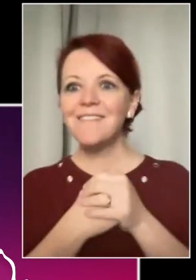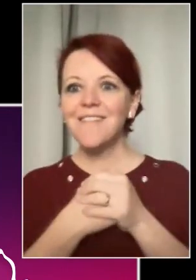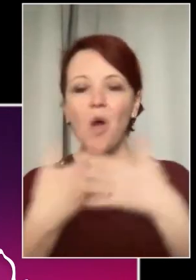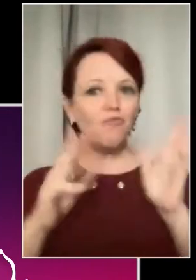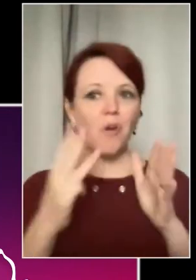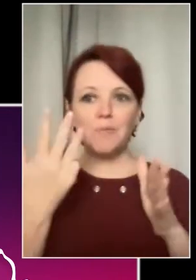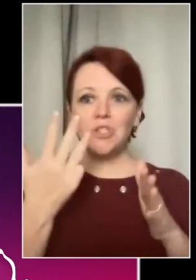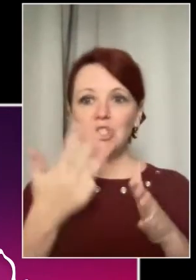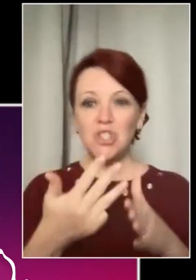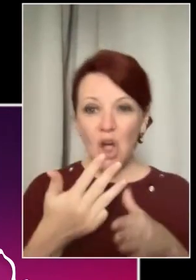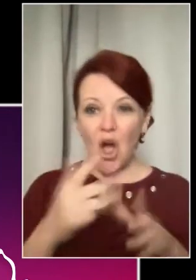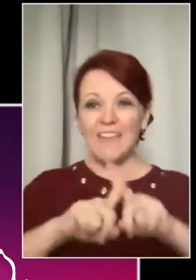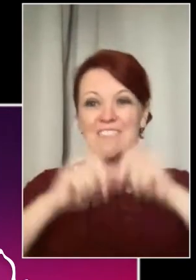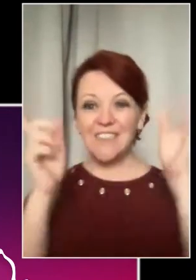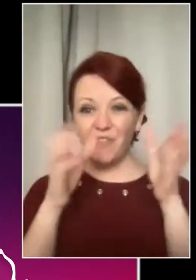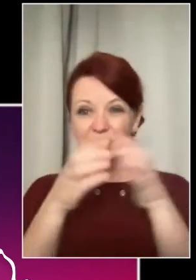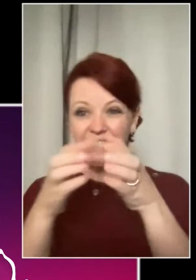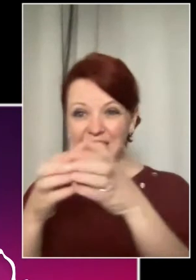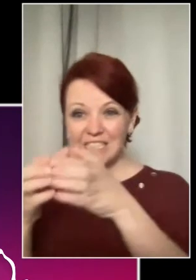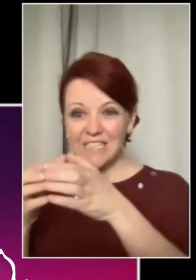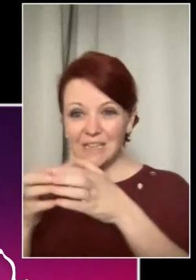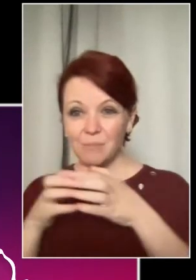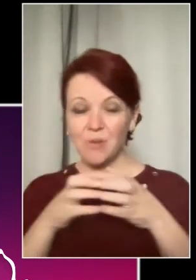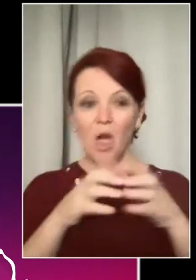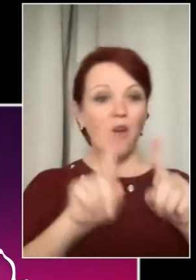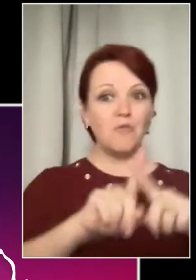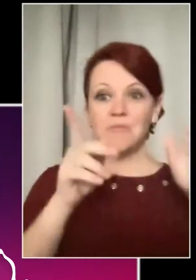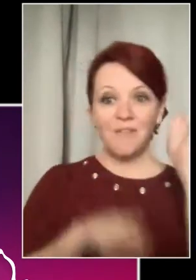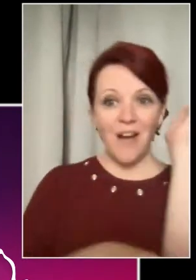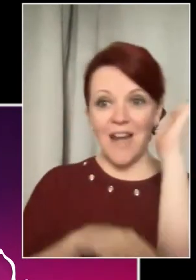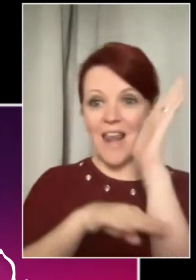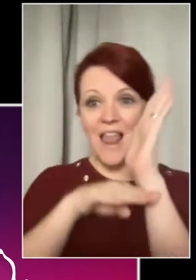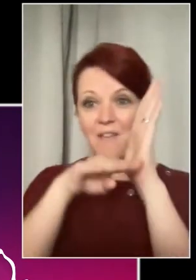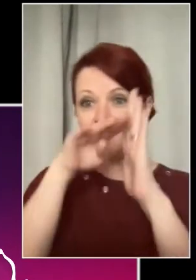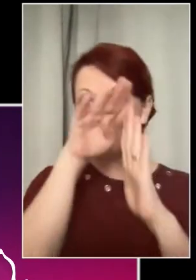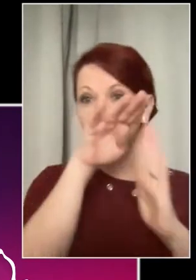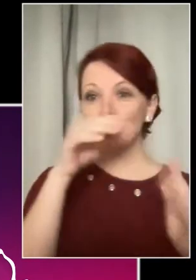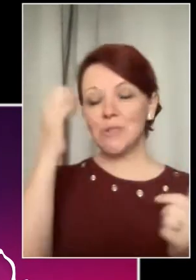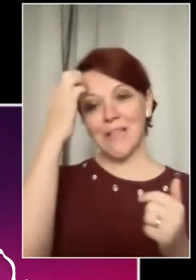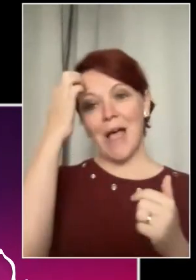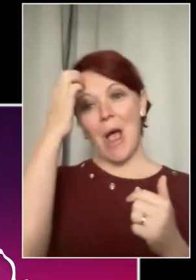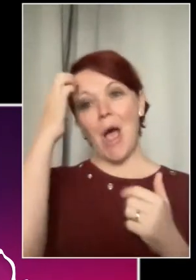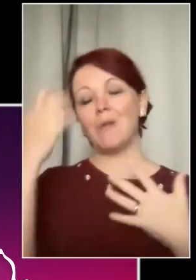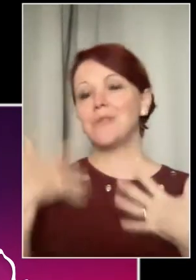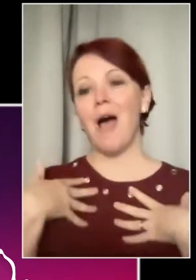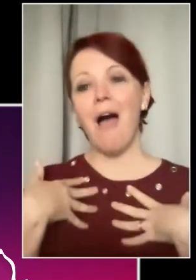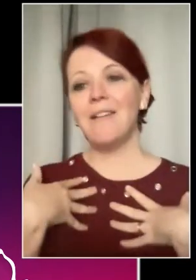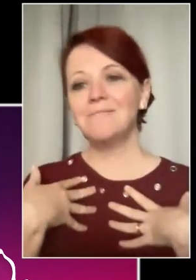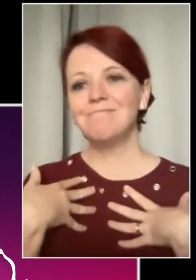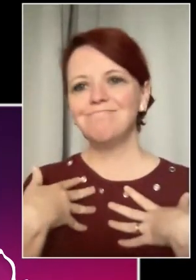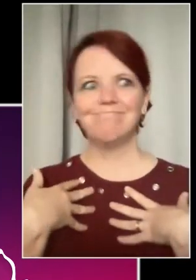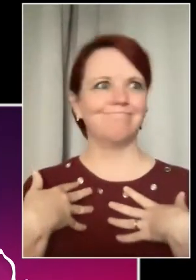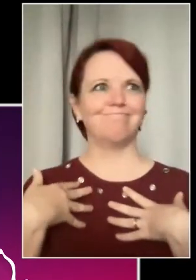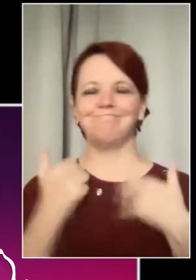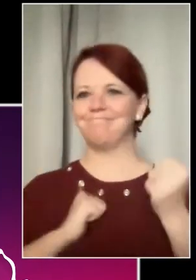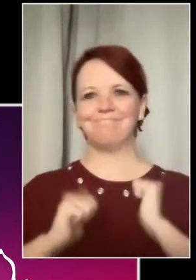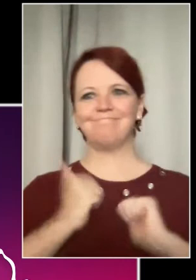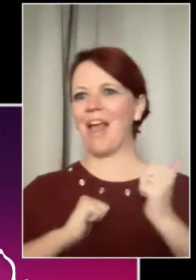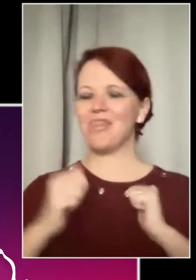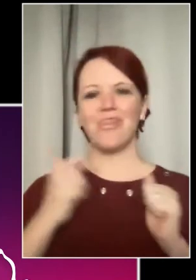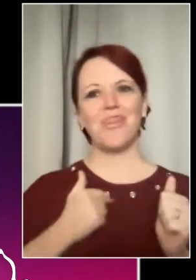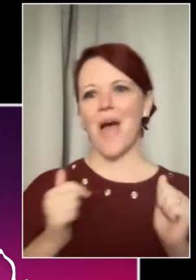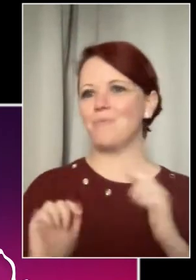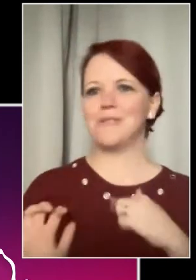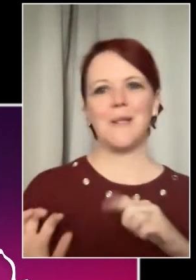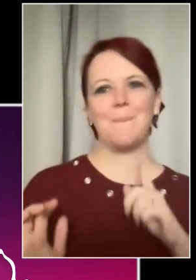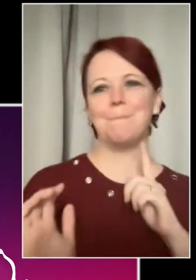teams of software engineers from all different levels. The apprentices won, and I would say that was the